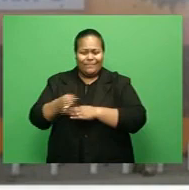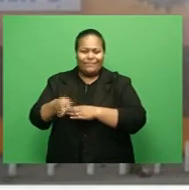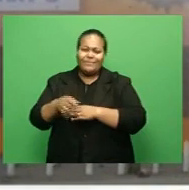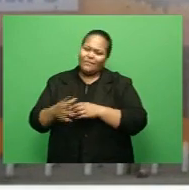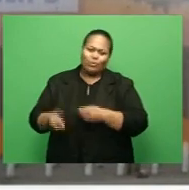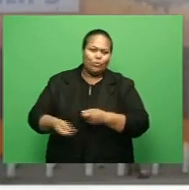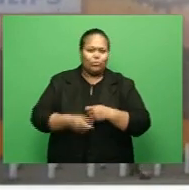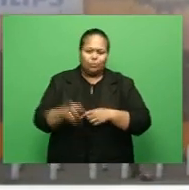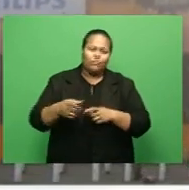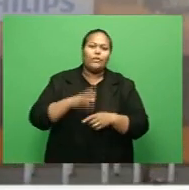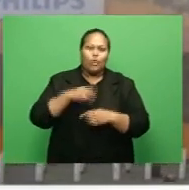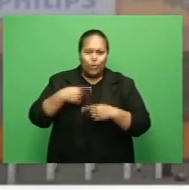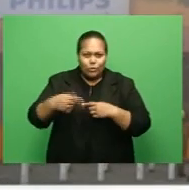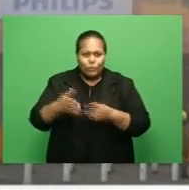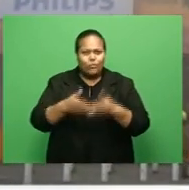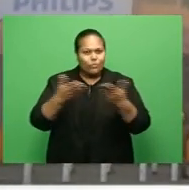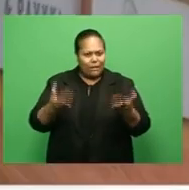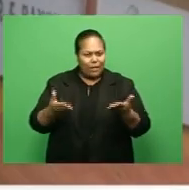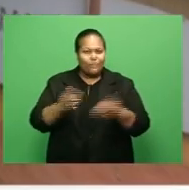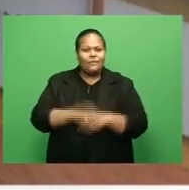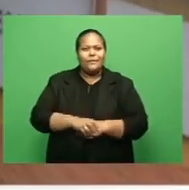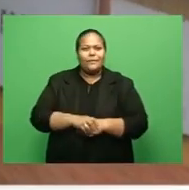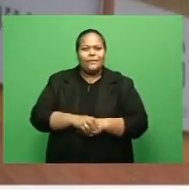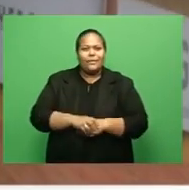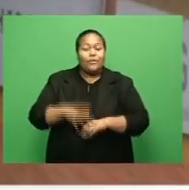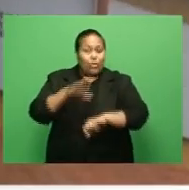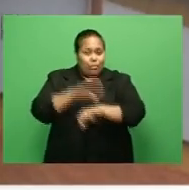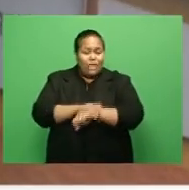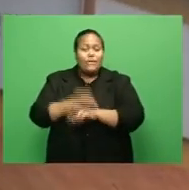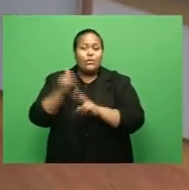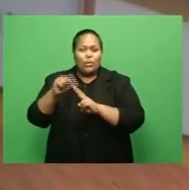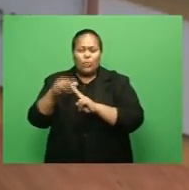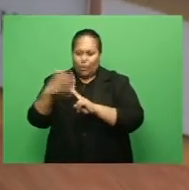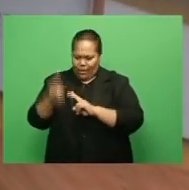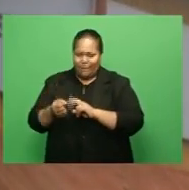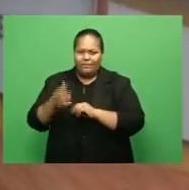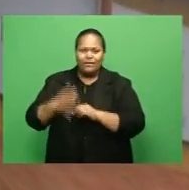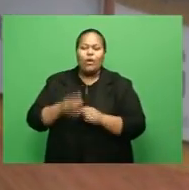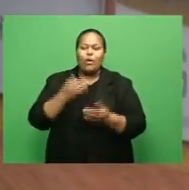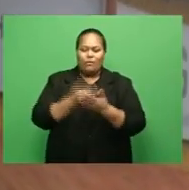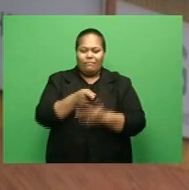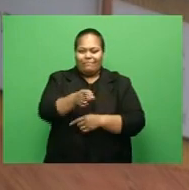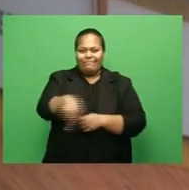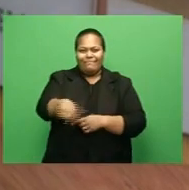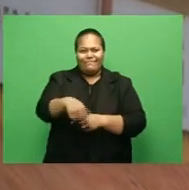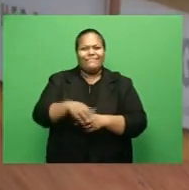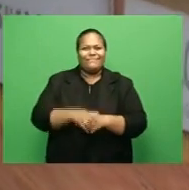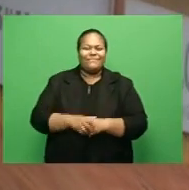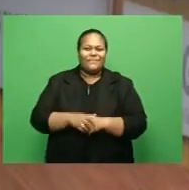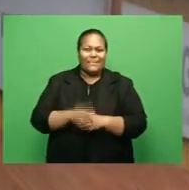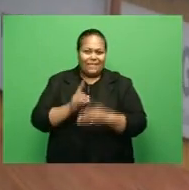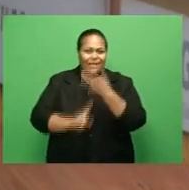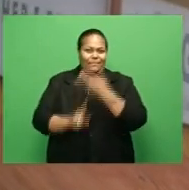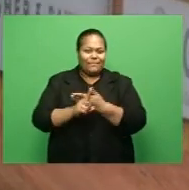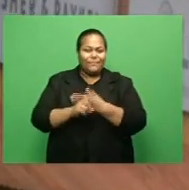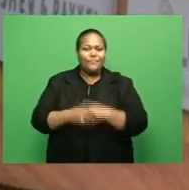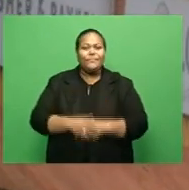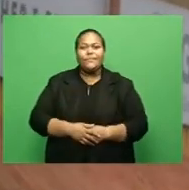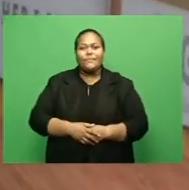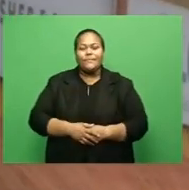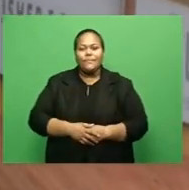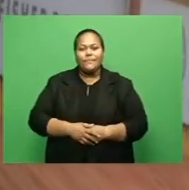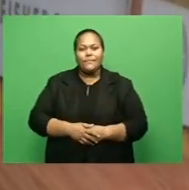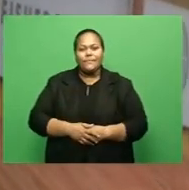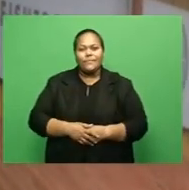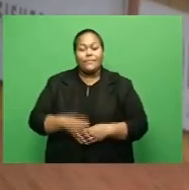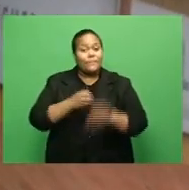Soro confirms their officers as well as NFA personnel on the ground are attending to the incident. Naisoro adds officers